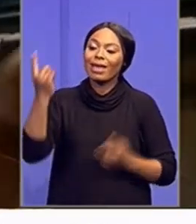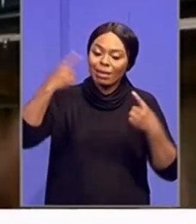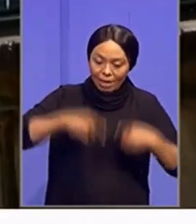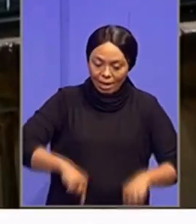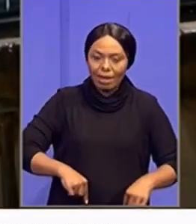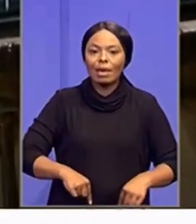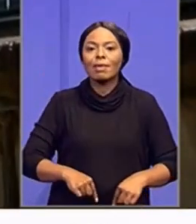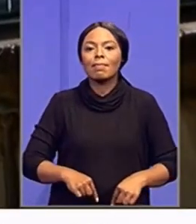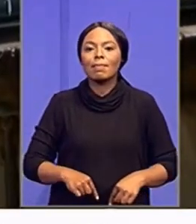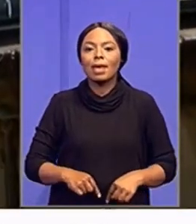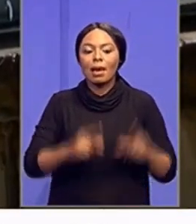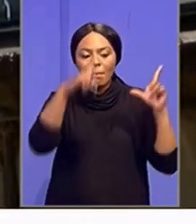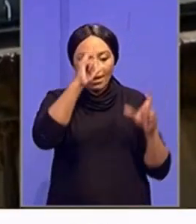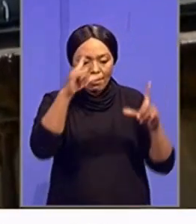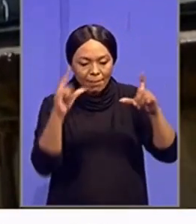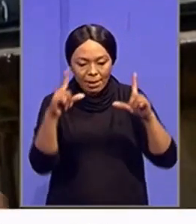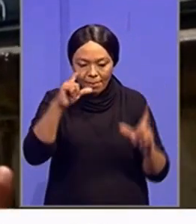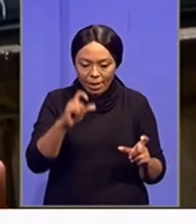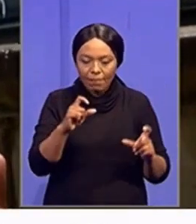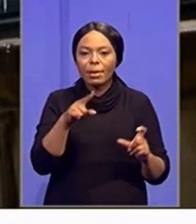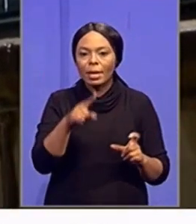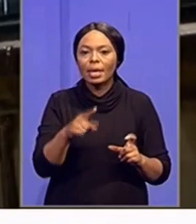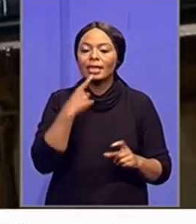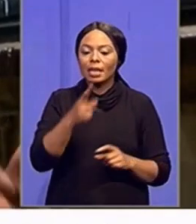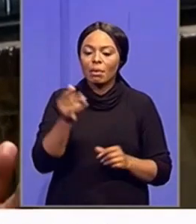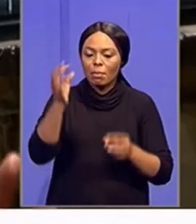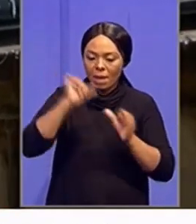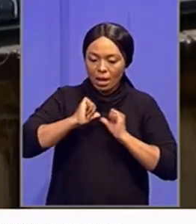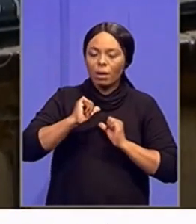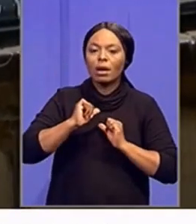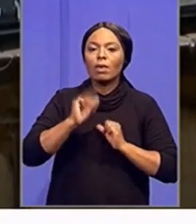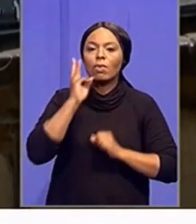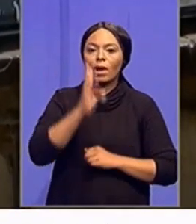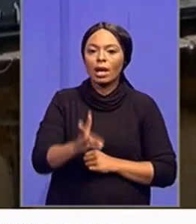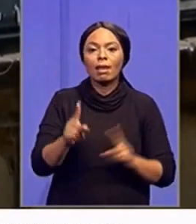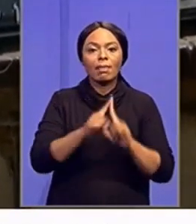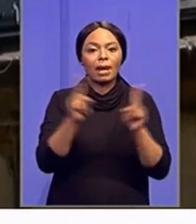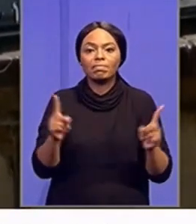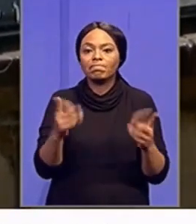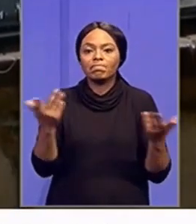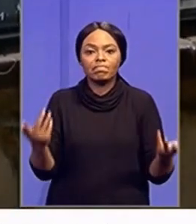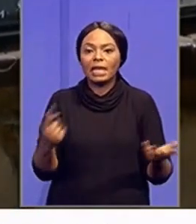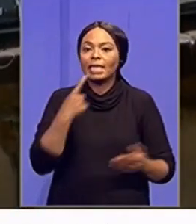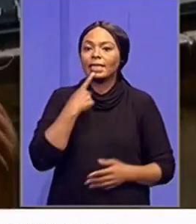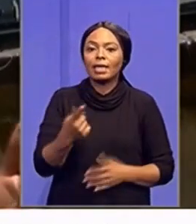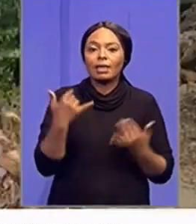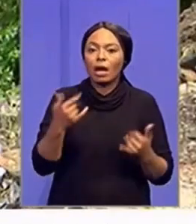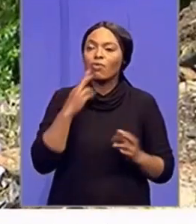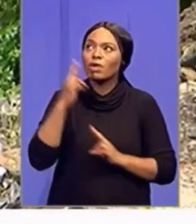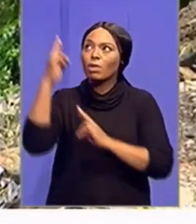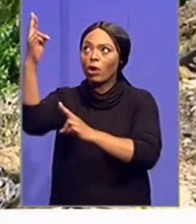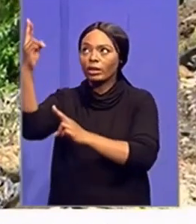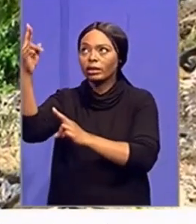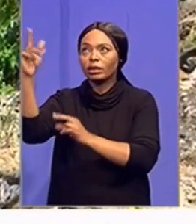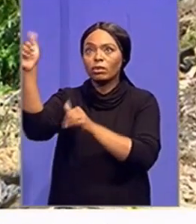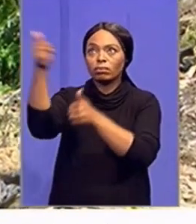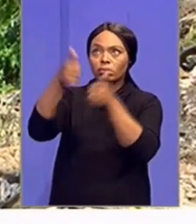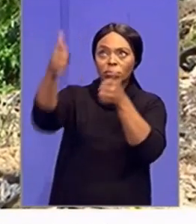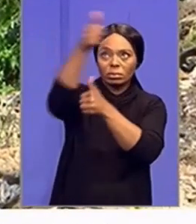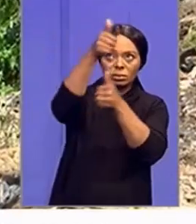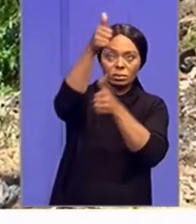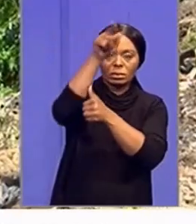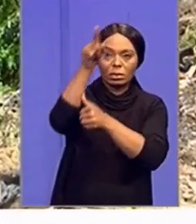make the promises. Then when we were doing the follow-up, what is happening, they also say, Tina se reportile, we're just waiting for them to